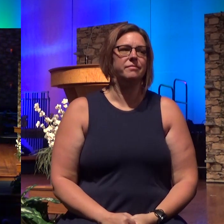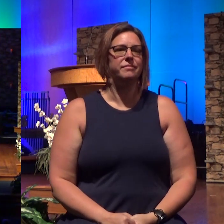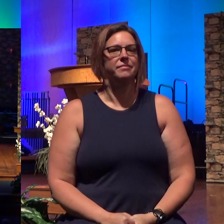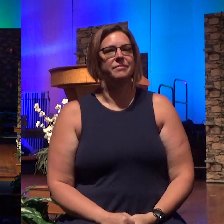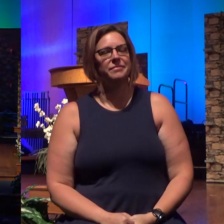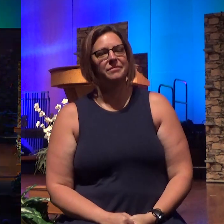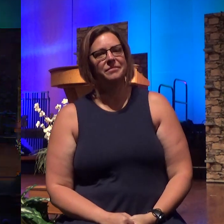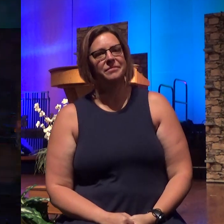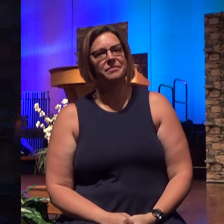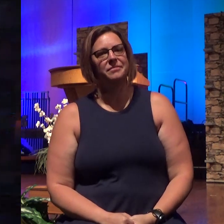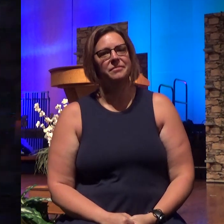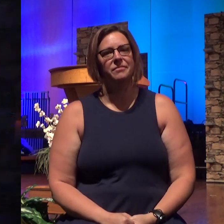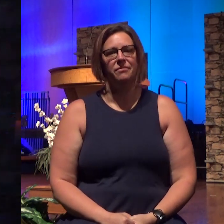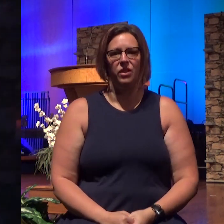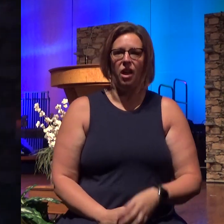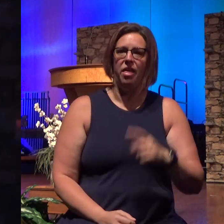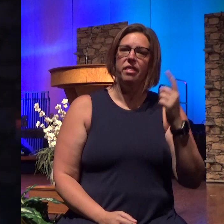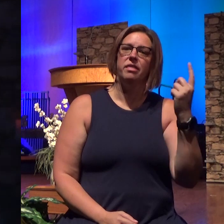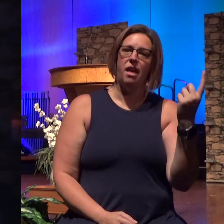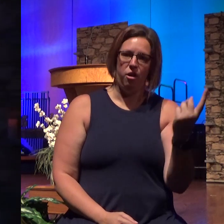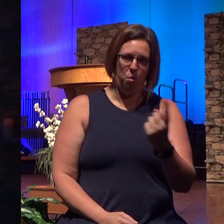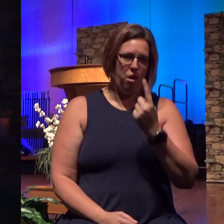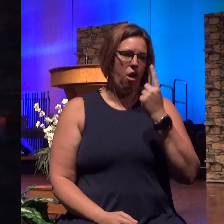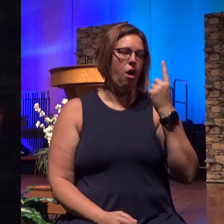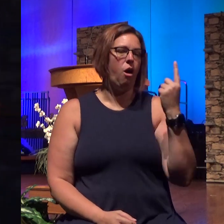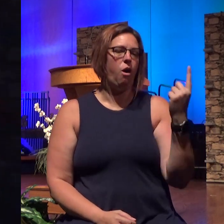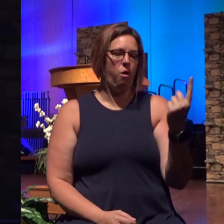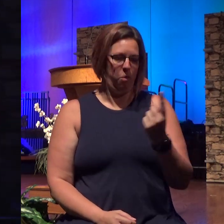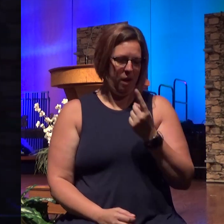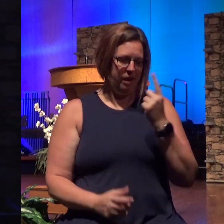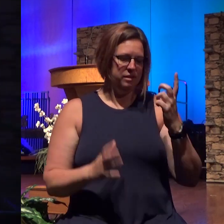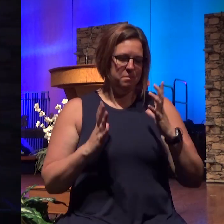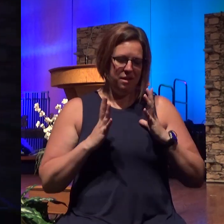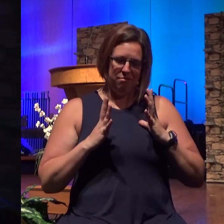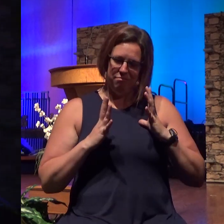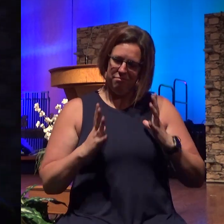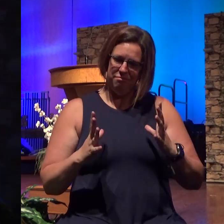head. It'll all be